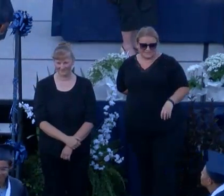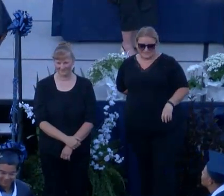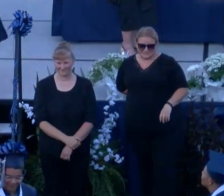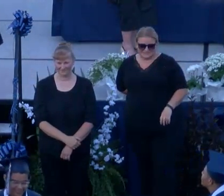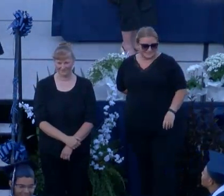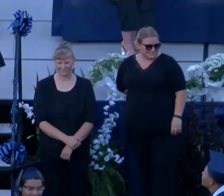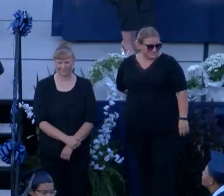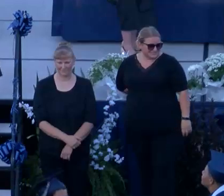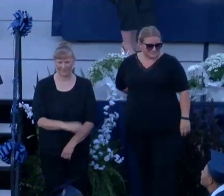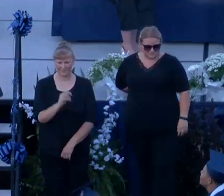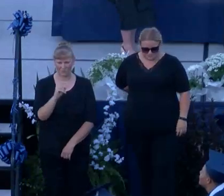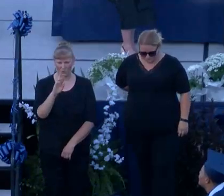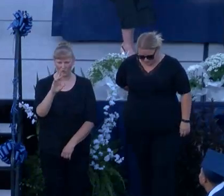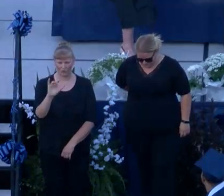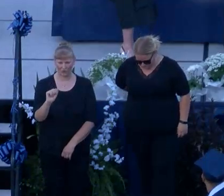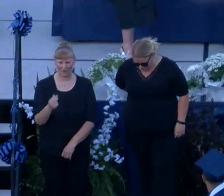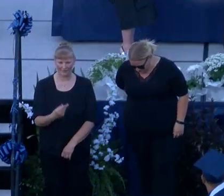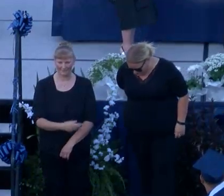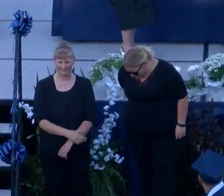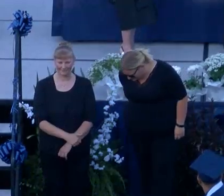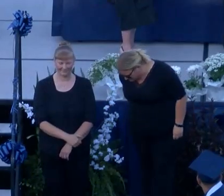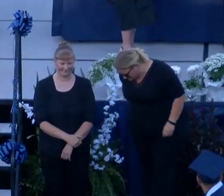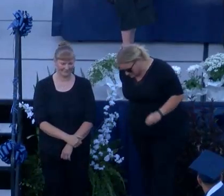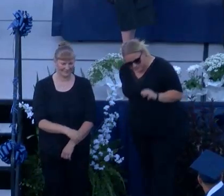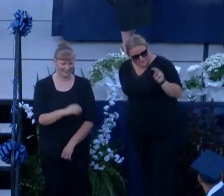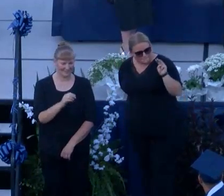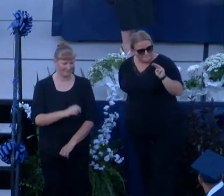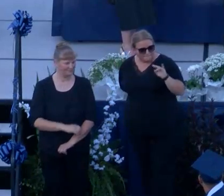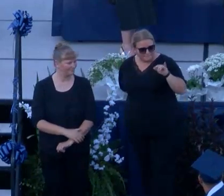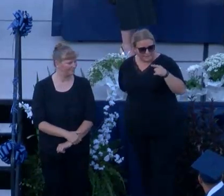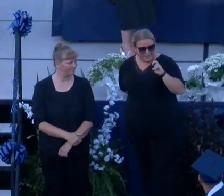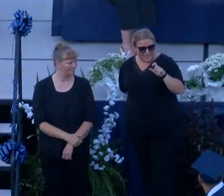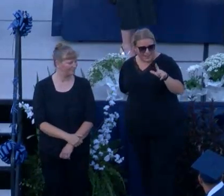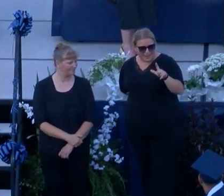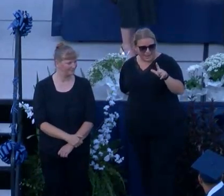Aura Verduzco. Miguel Aguirre.